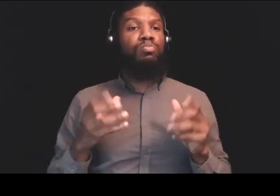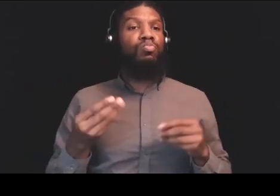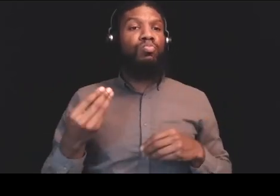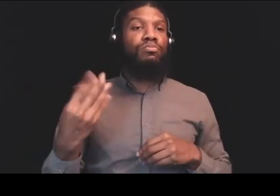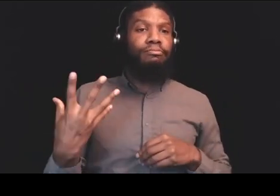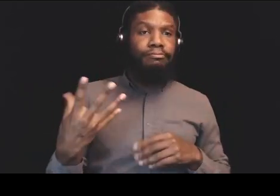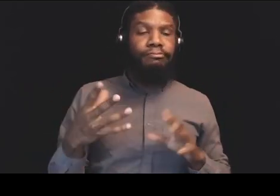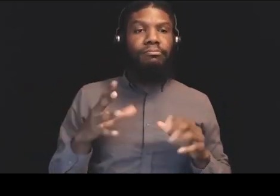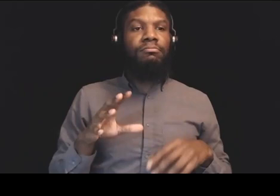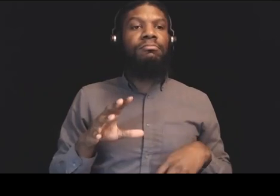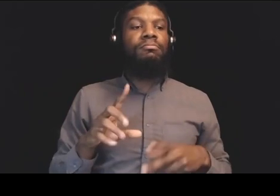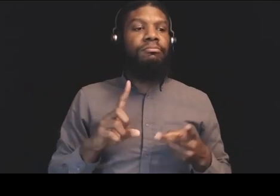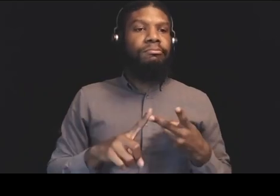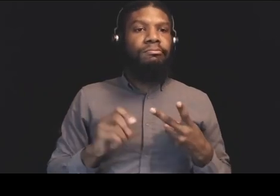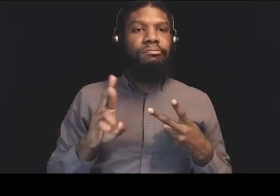chat box.